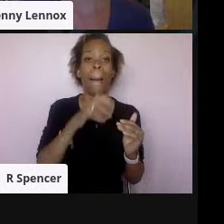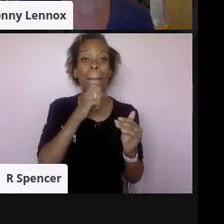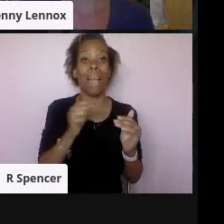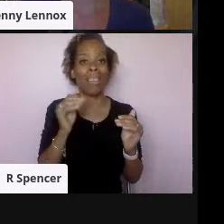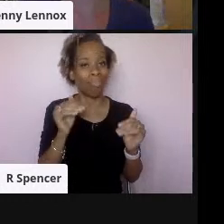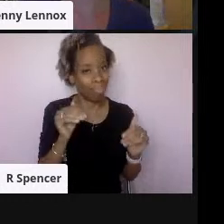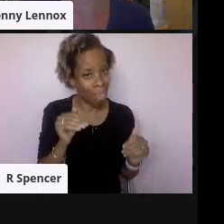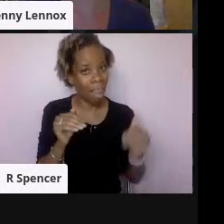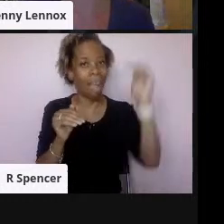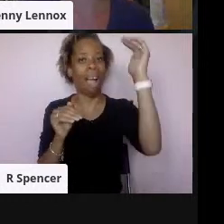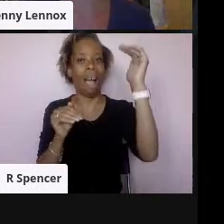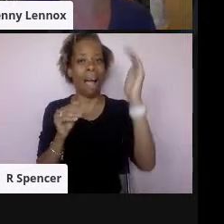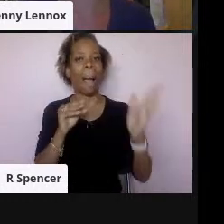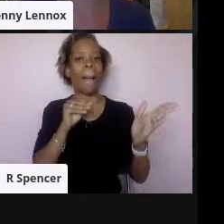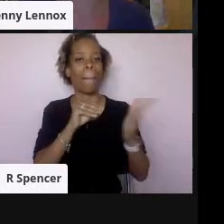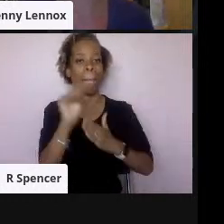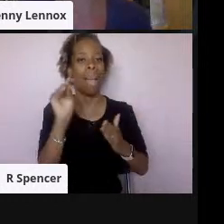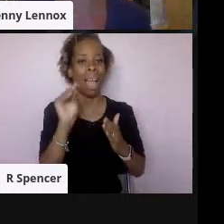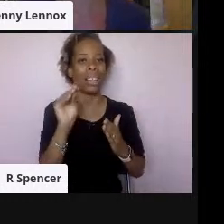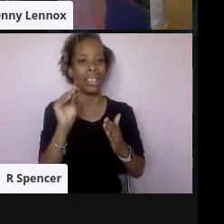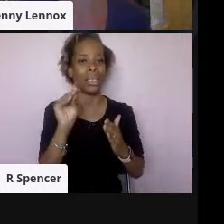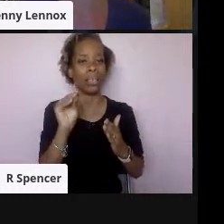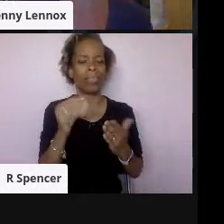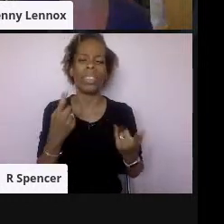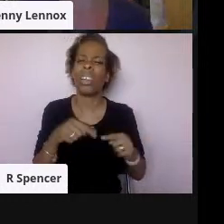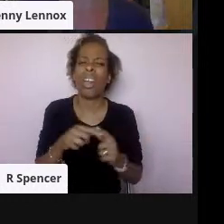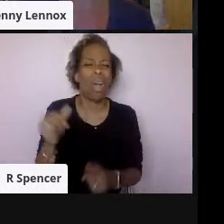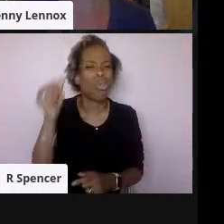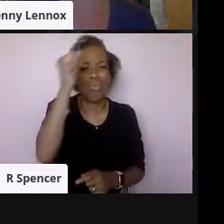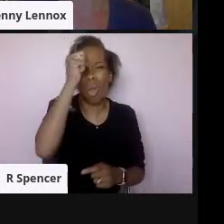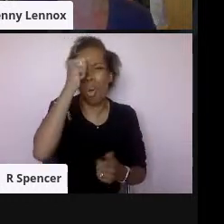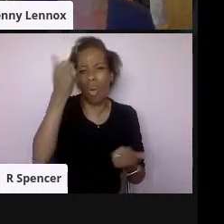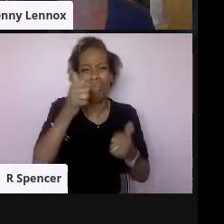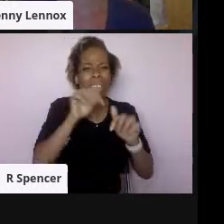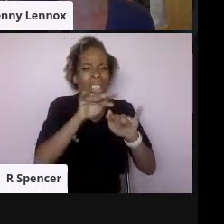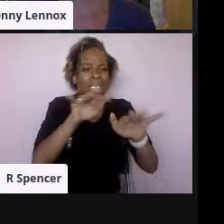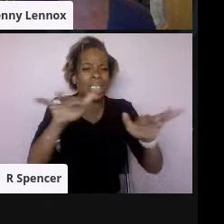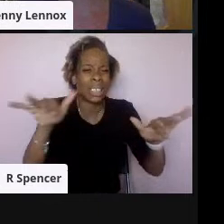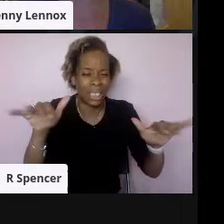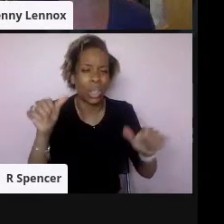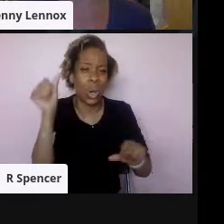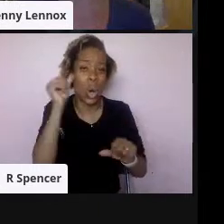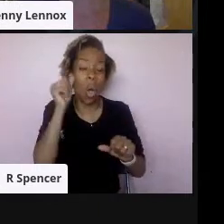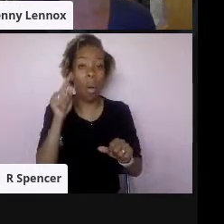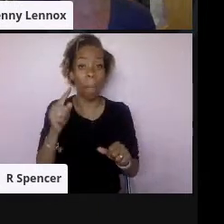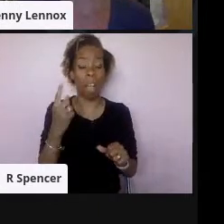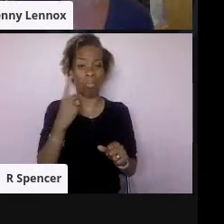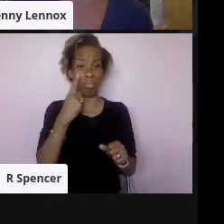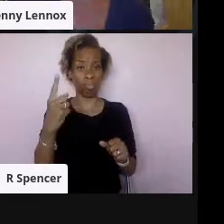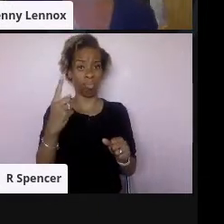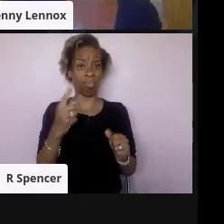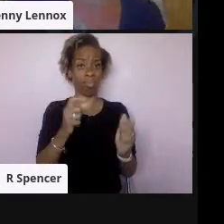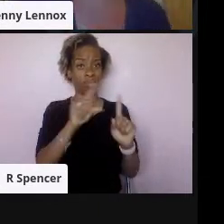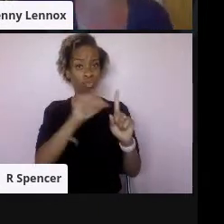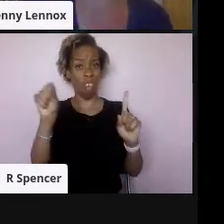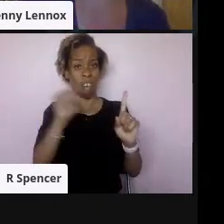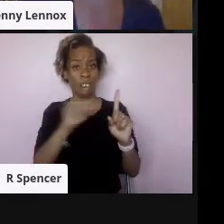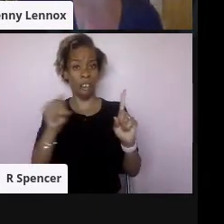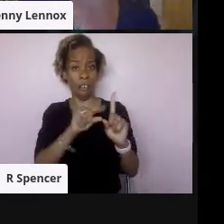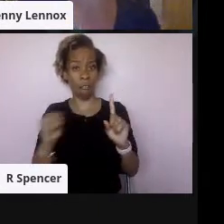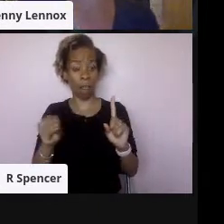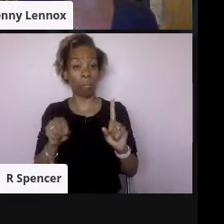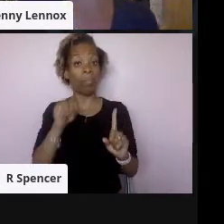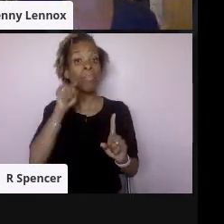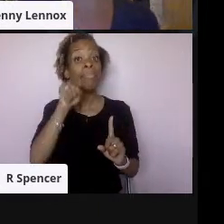highest paid. It's the sort of stuff we know is already happening, but it kind of spells out more clearly. You can also get that information